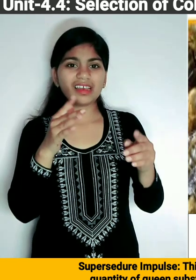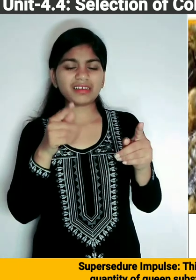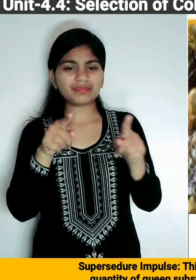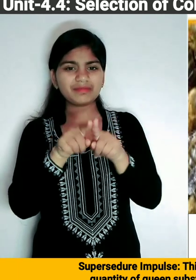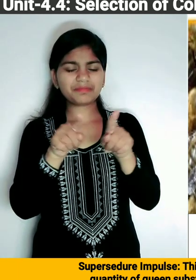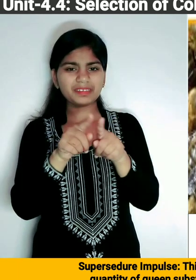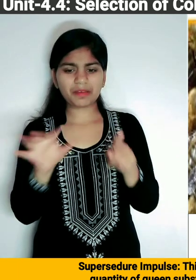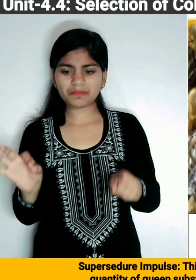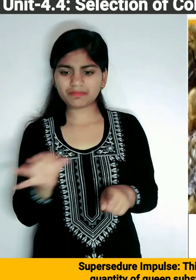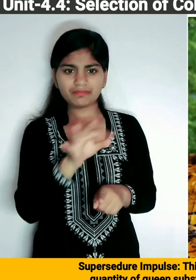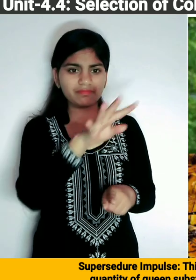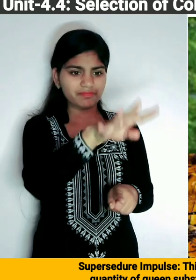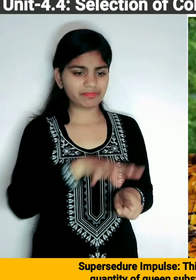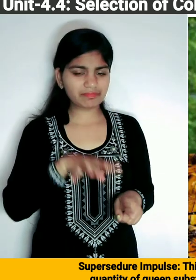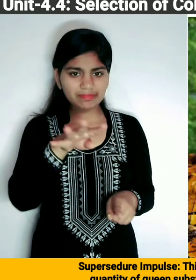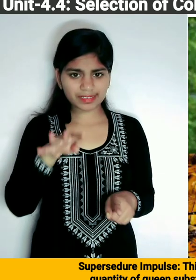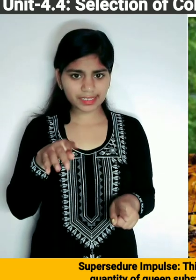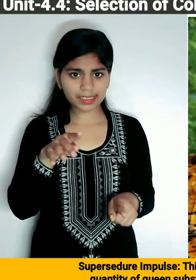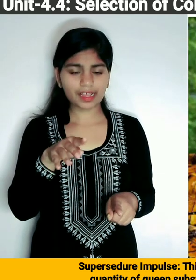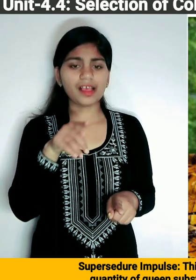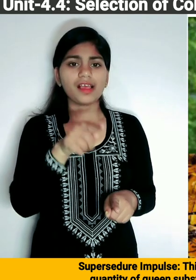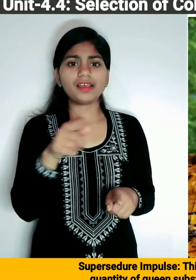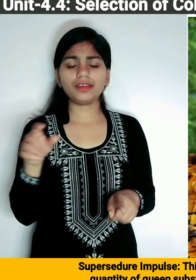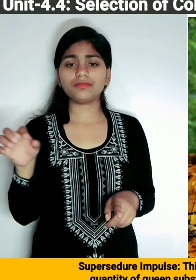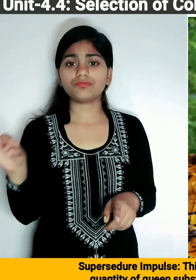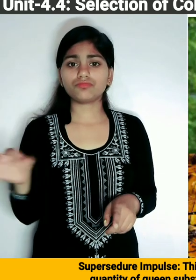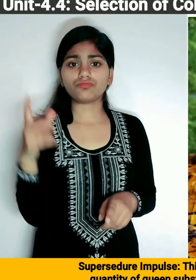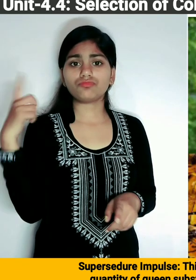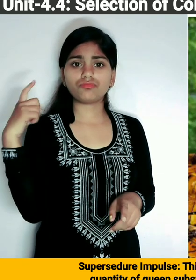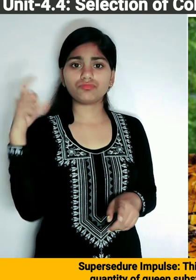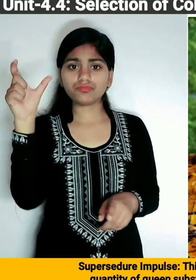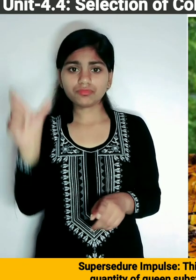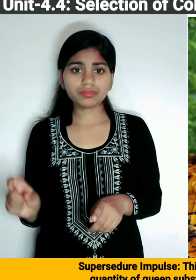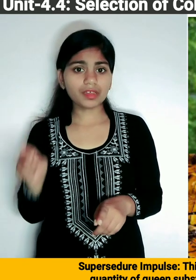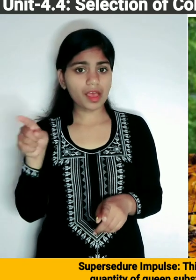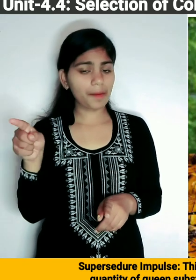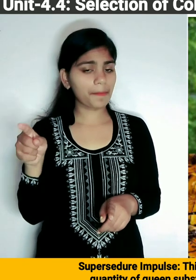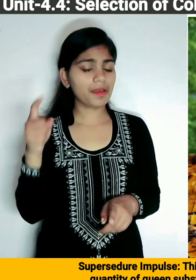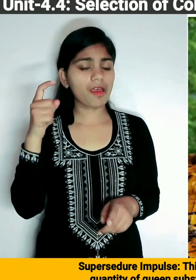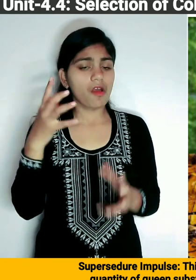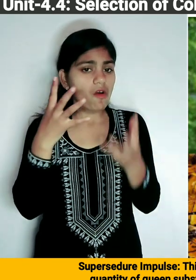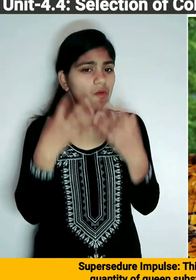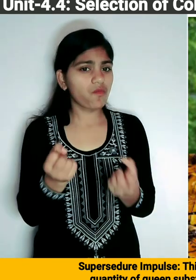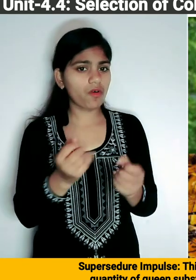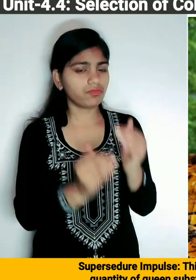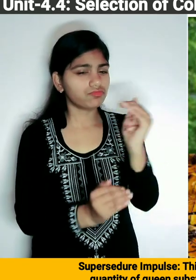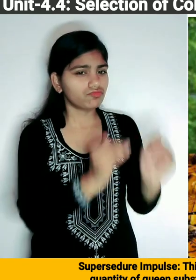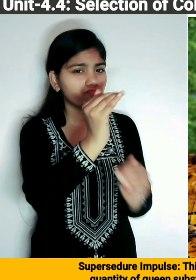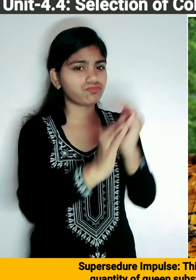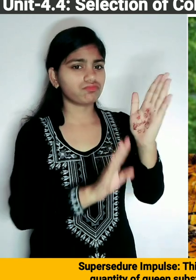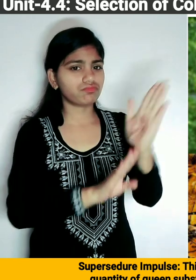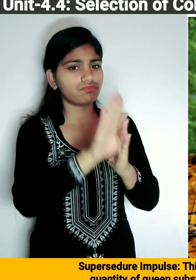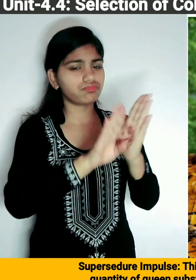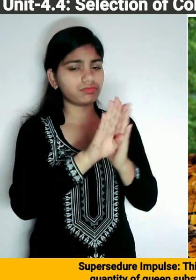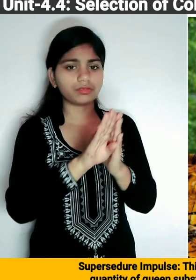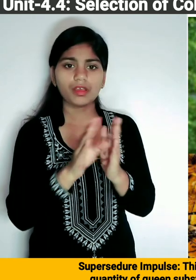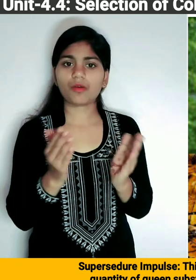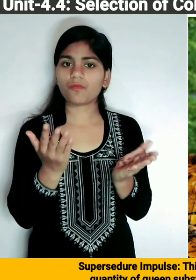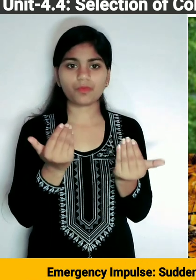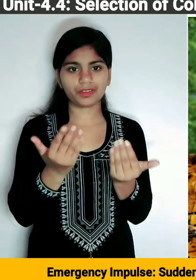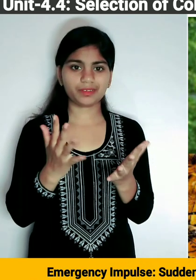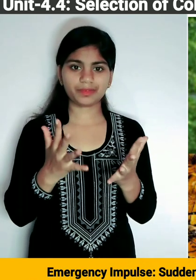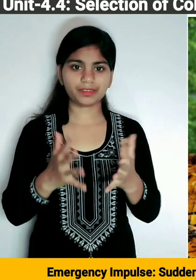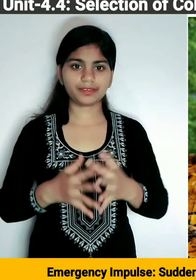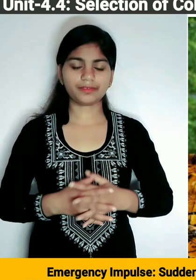created at will by the beekeepers for mass rearing of queen bees.